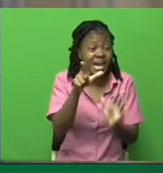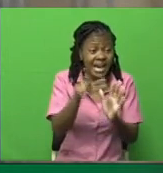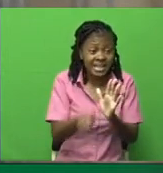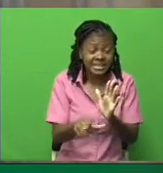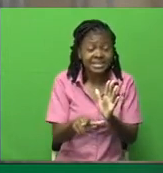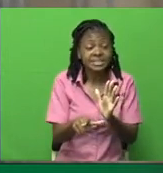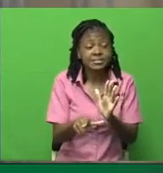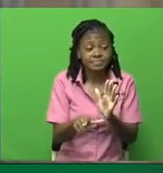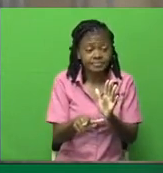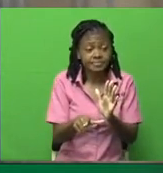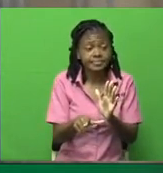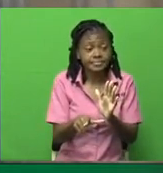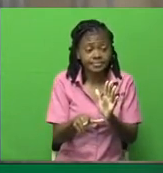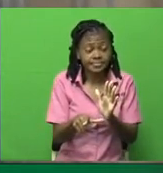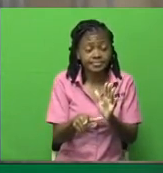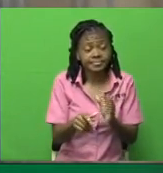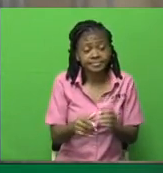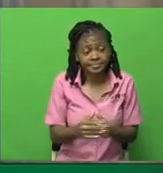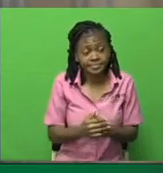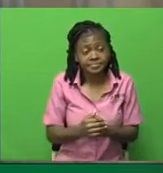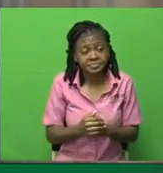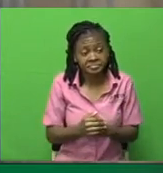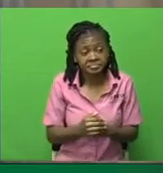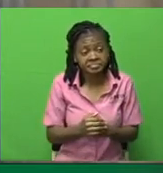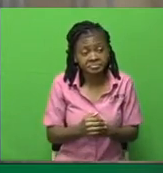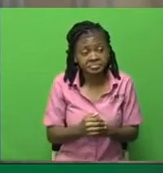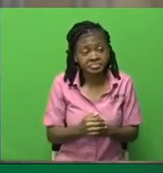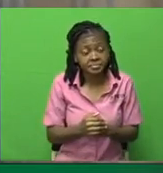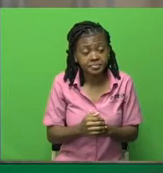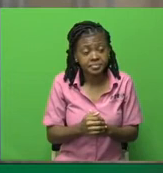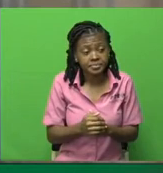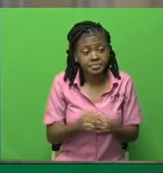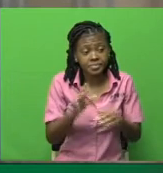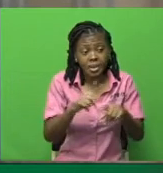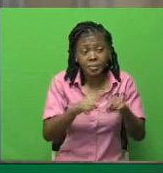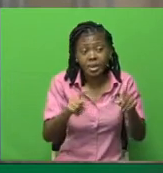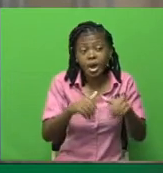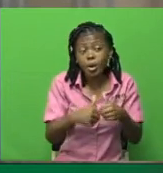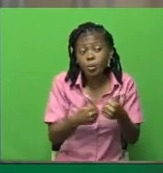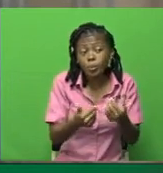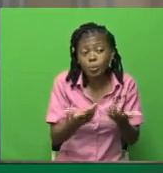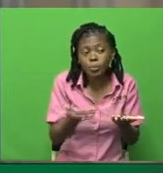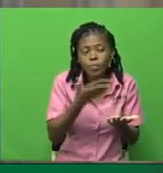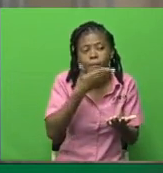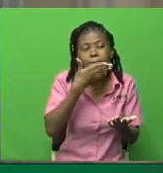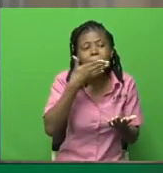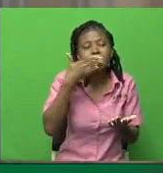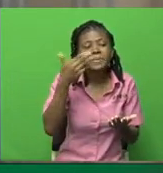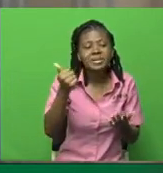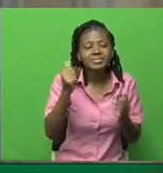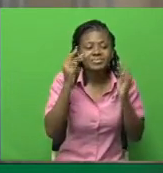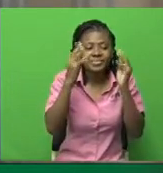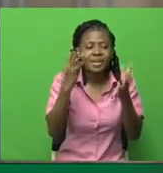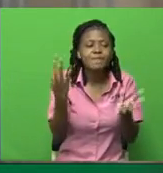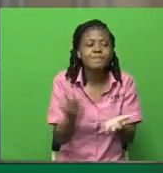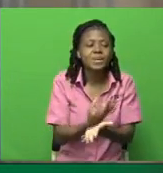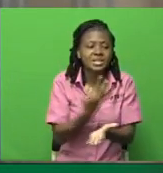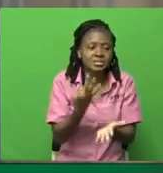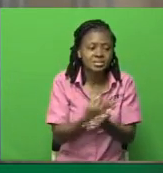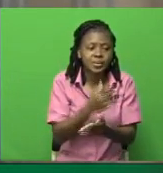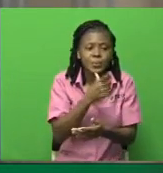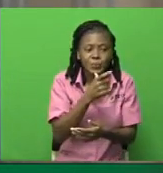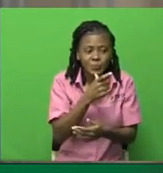and all this was possible under the guidance of our country's best Finance Minister Mr Larry